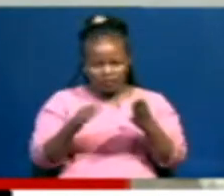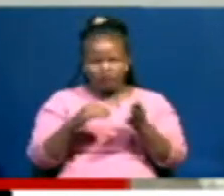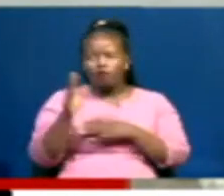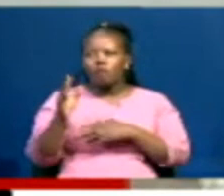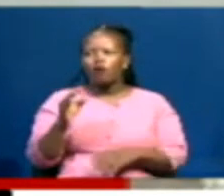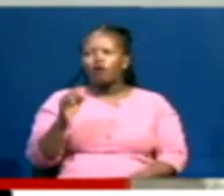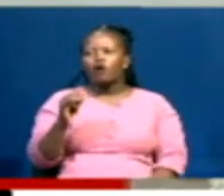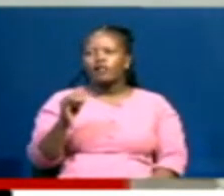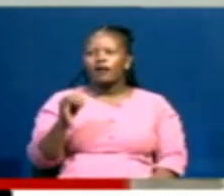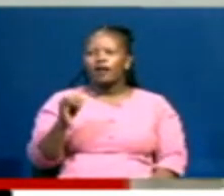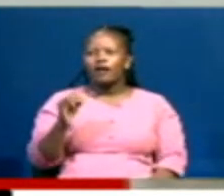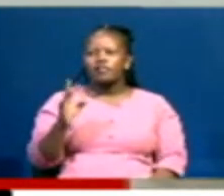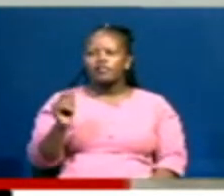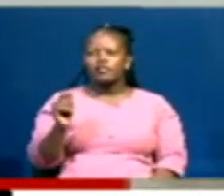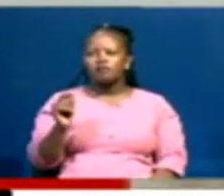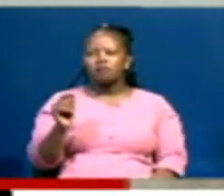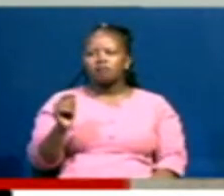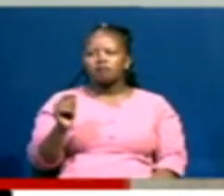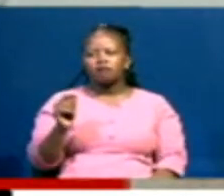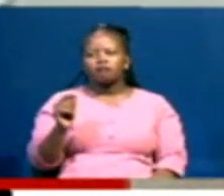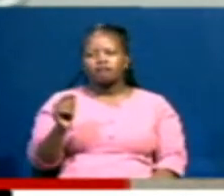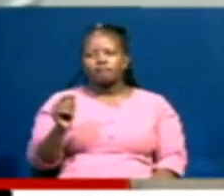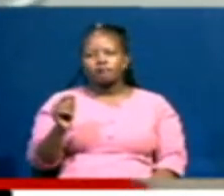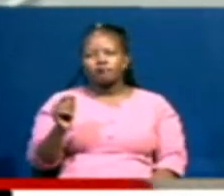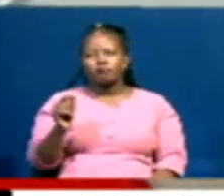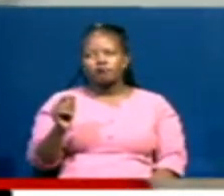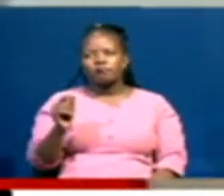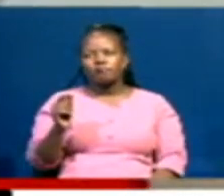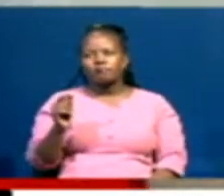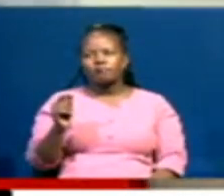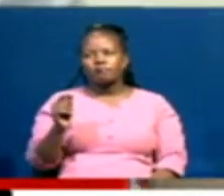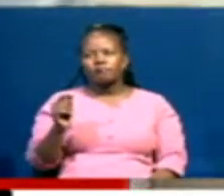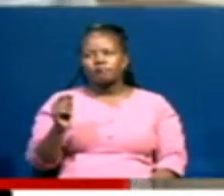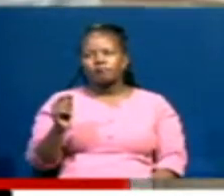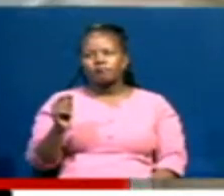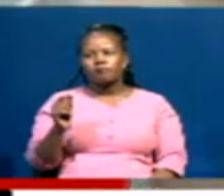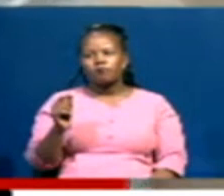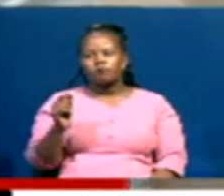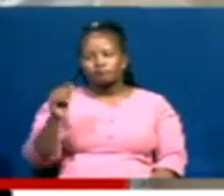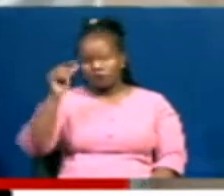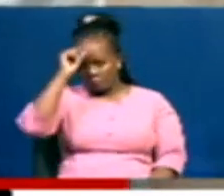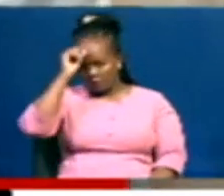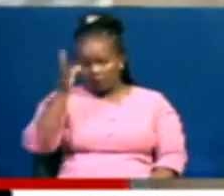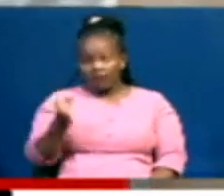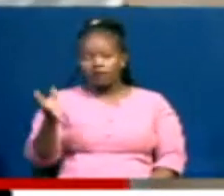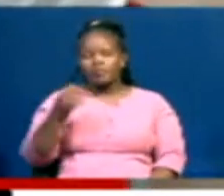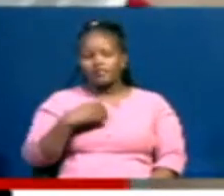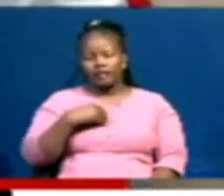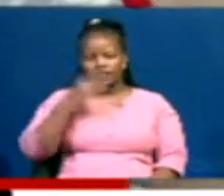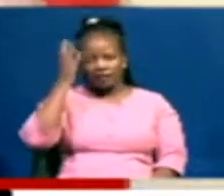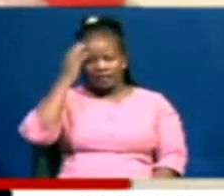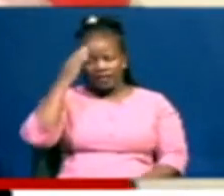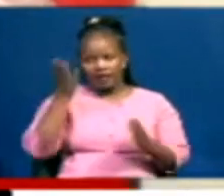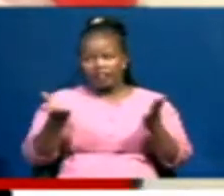export coffee, tea, and flowers, we have the government identified the ICT as digital transformation as